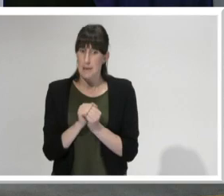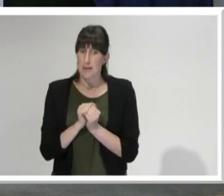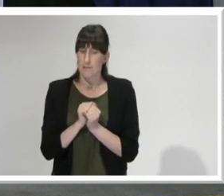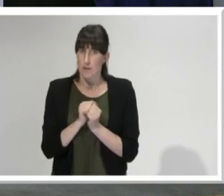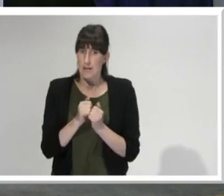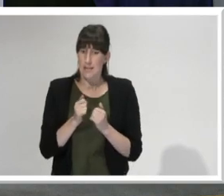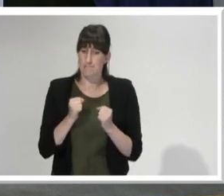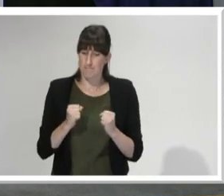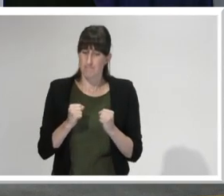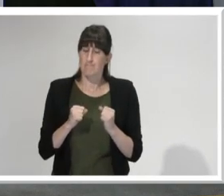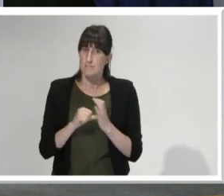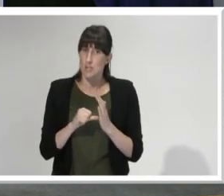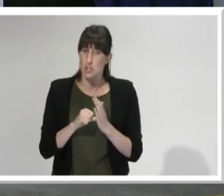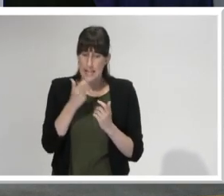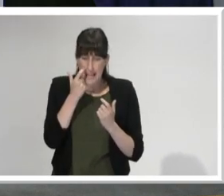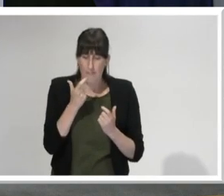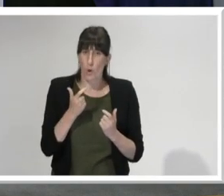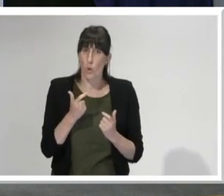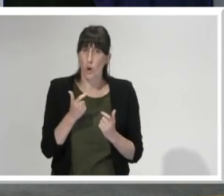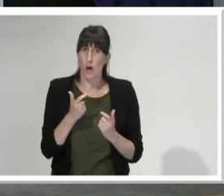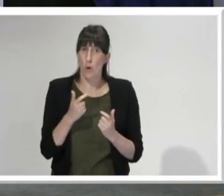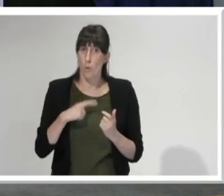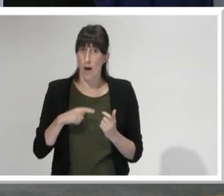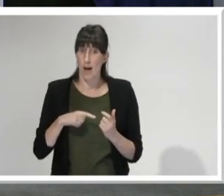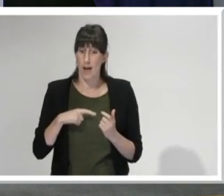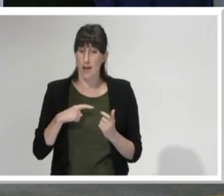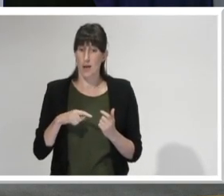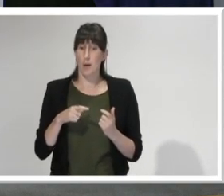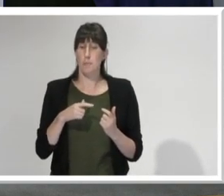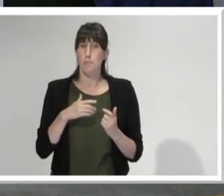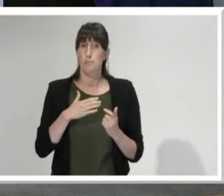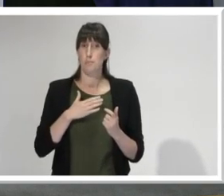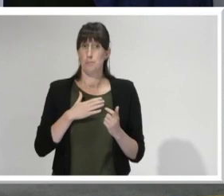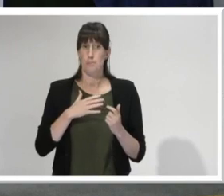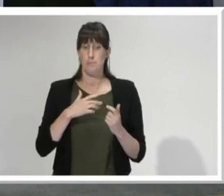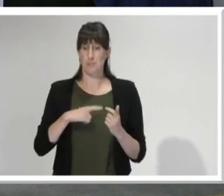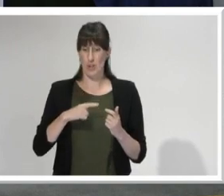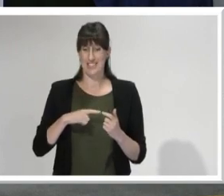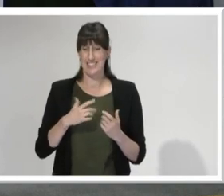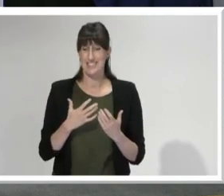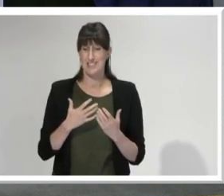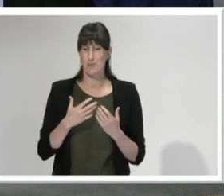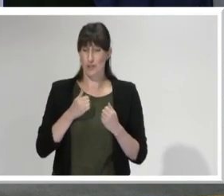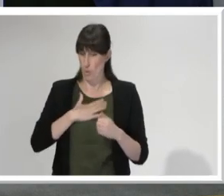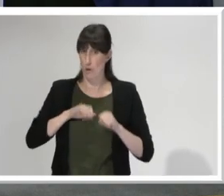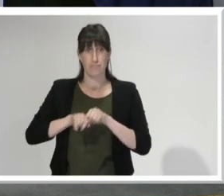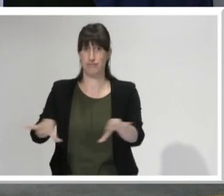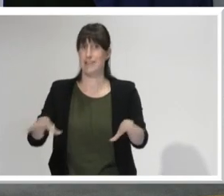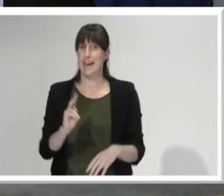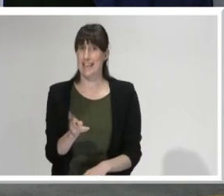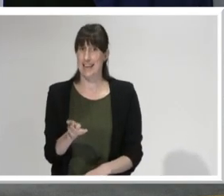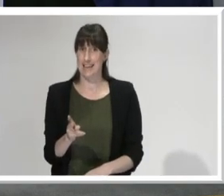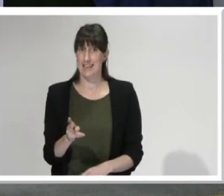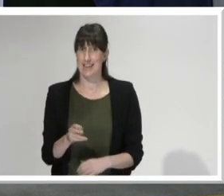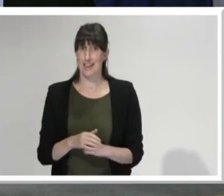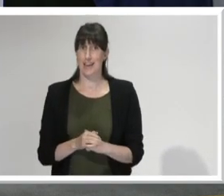do is move out of level 4 and lose everything. And so that's why level 3 is designed in that way, but it's not designed to be a place we want to